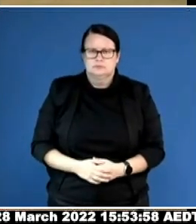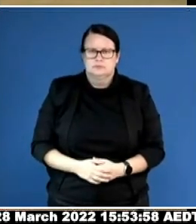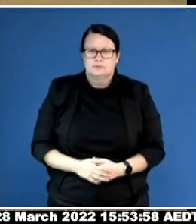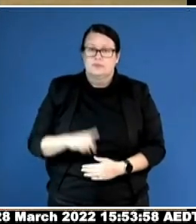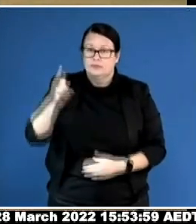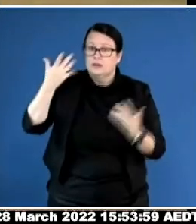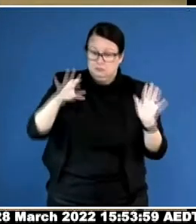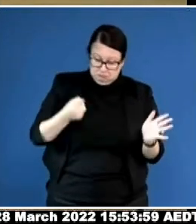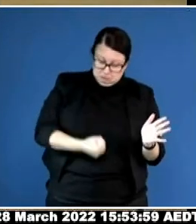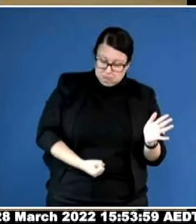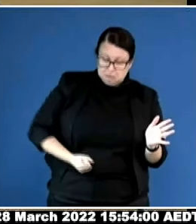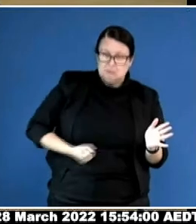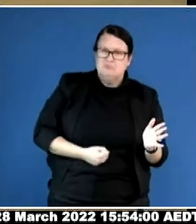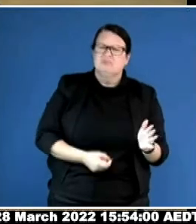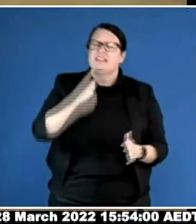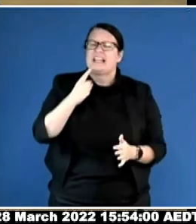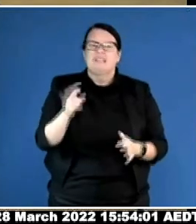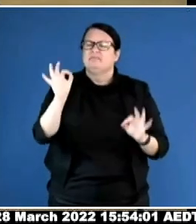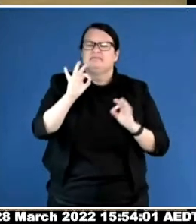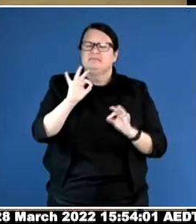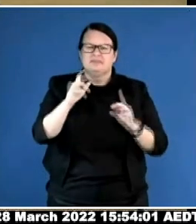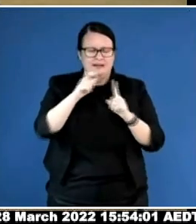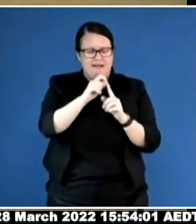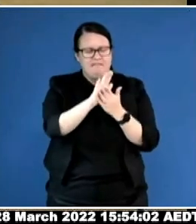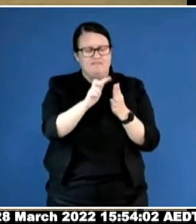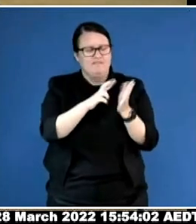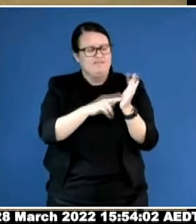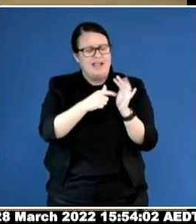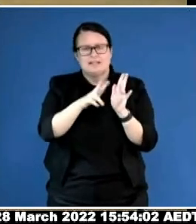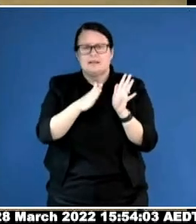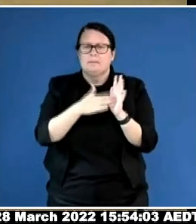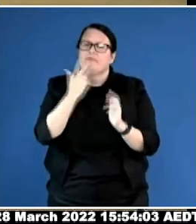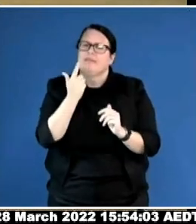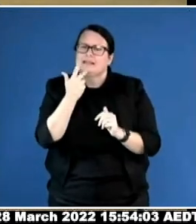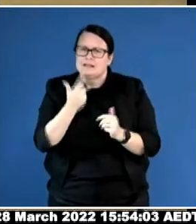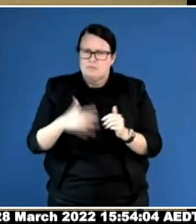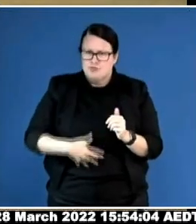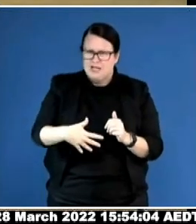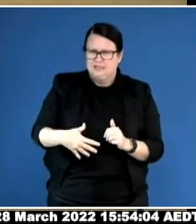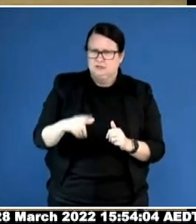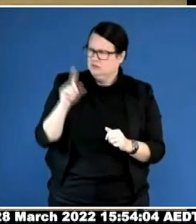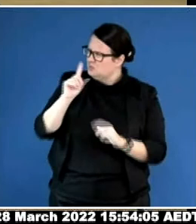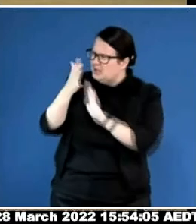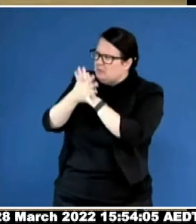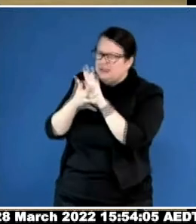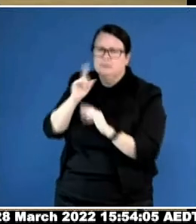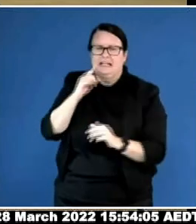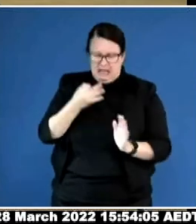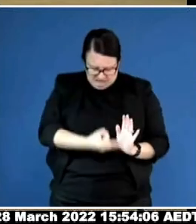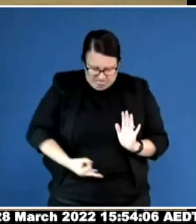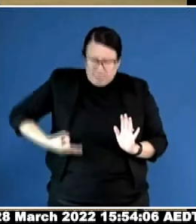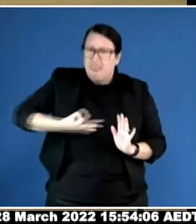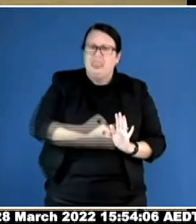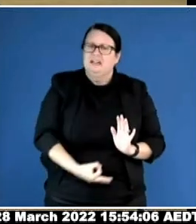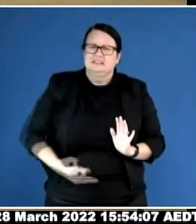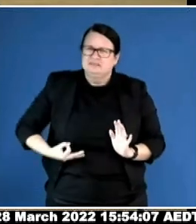They performed an ultrasound and they told me it was a phantom pregnancy. I said, what does that mean? And they said, it just means that there's nothing inside